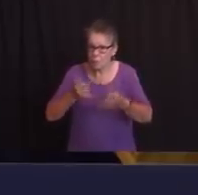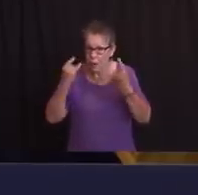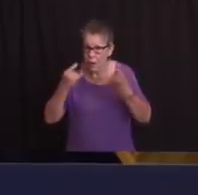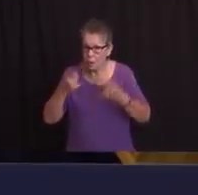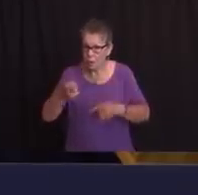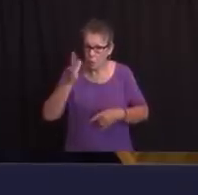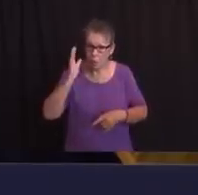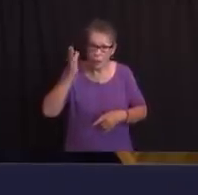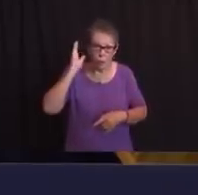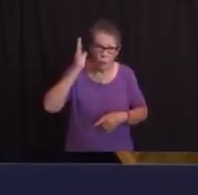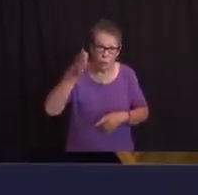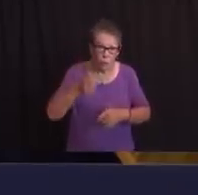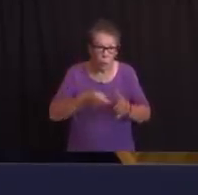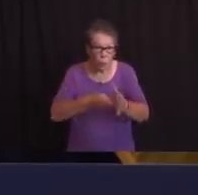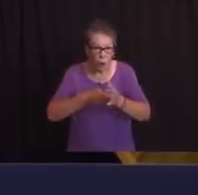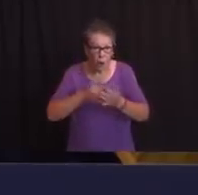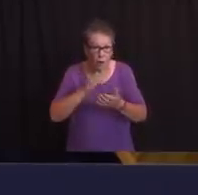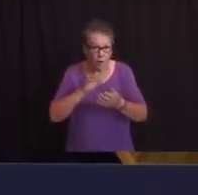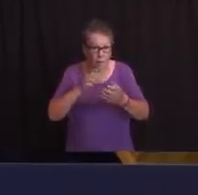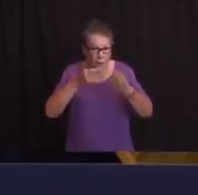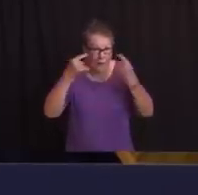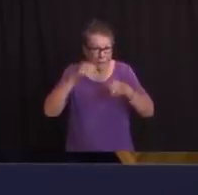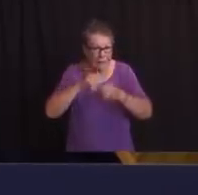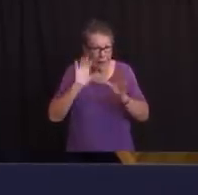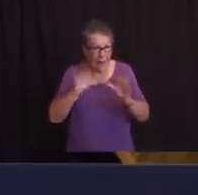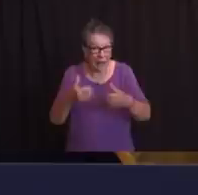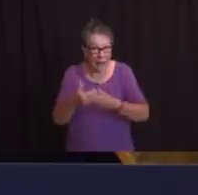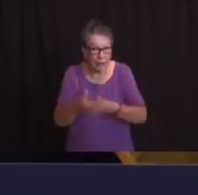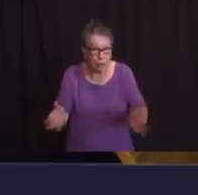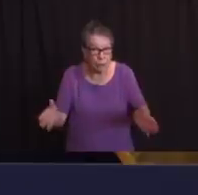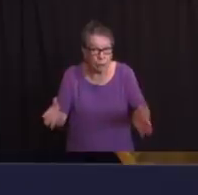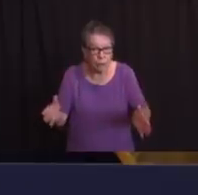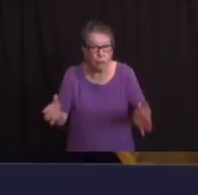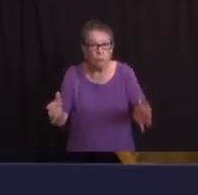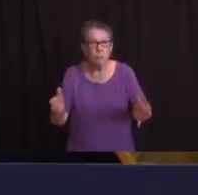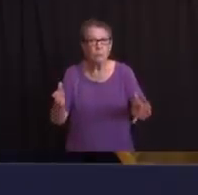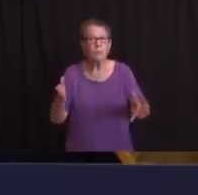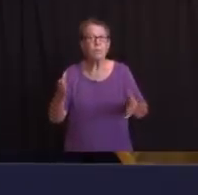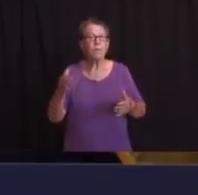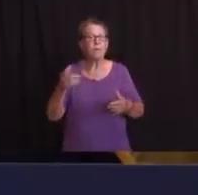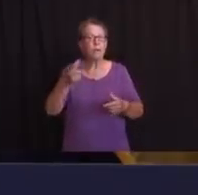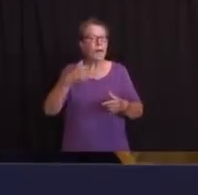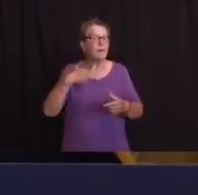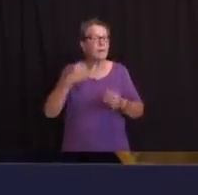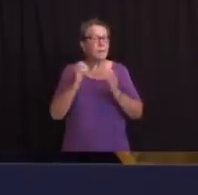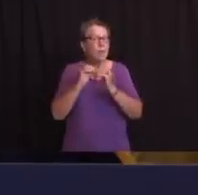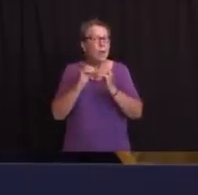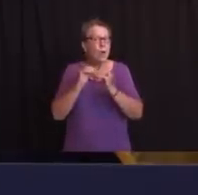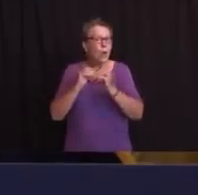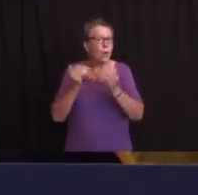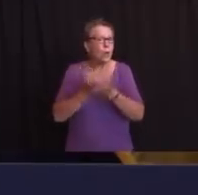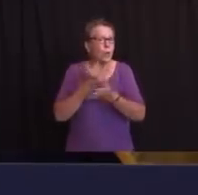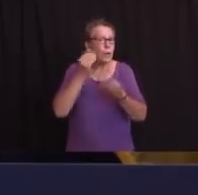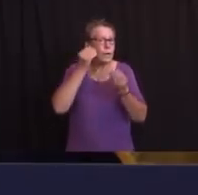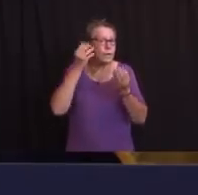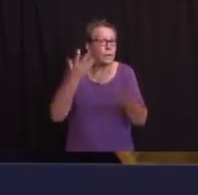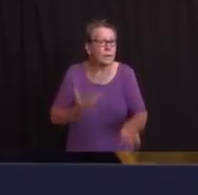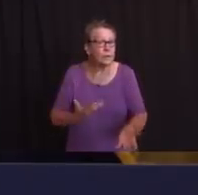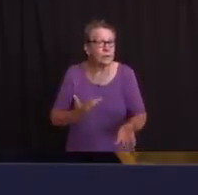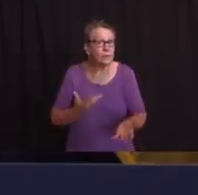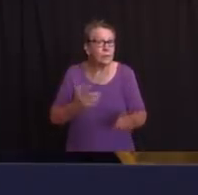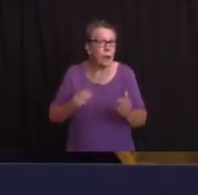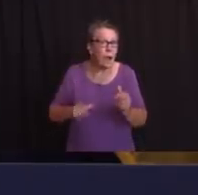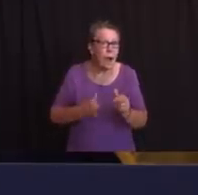classrooms? And when will the state have updated school guidance with the classes just a few weeks away? Why have we not seen daily deaths rise? Is that because of